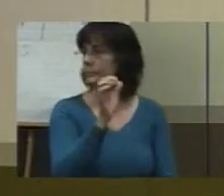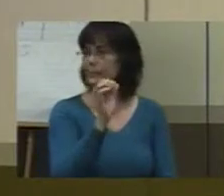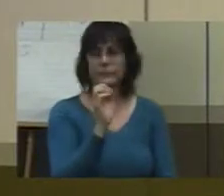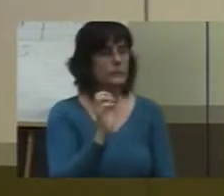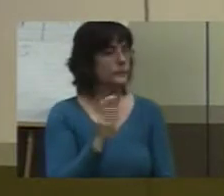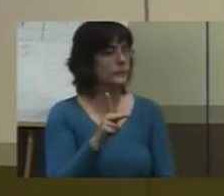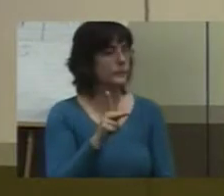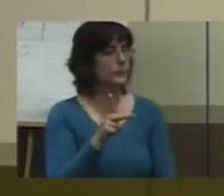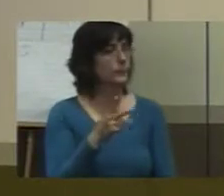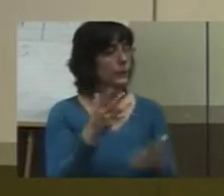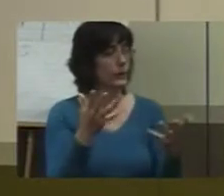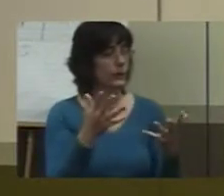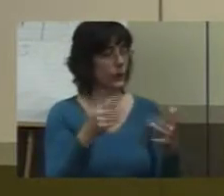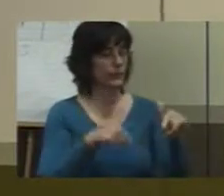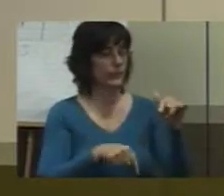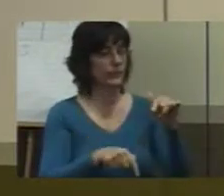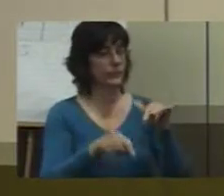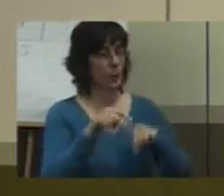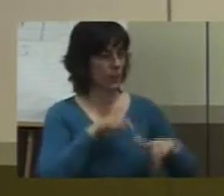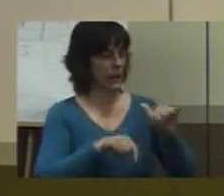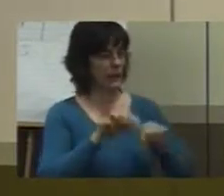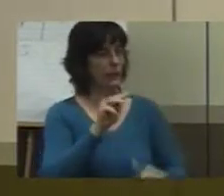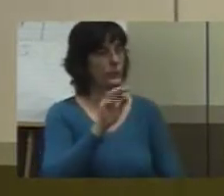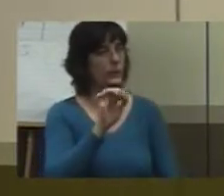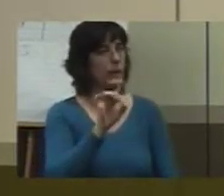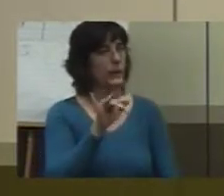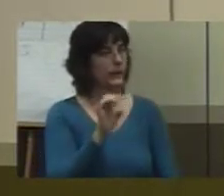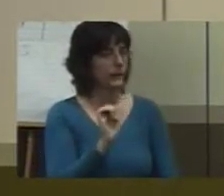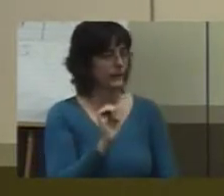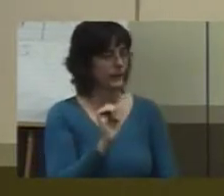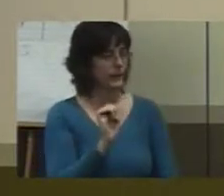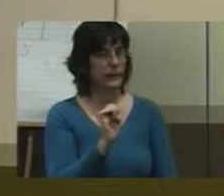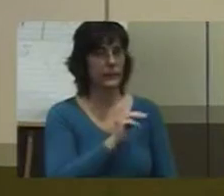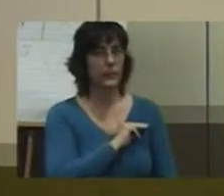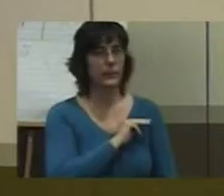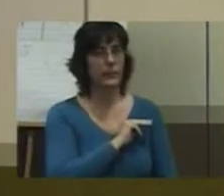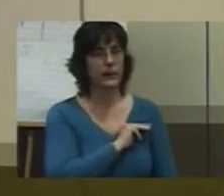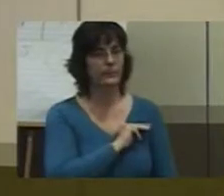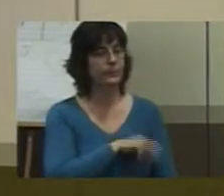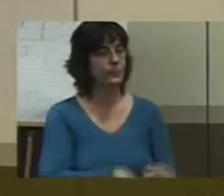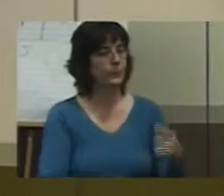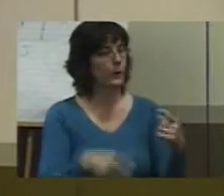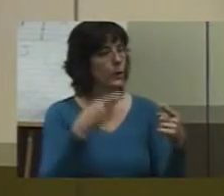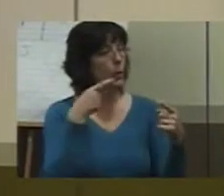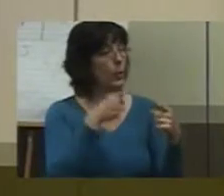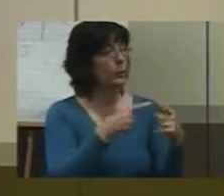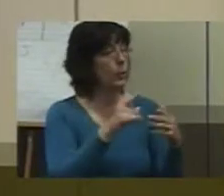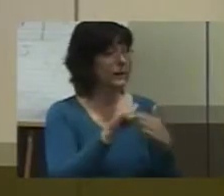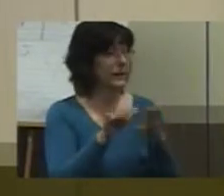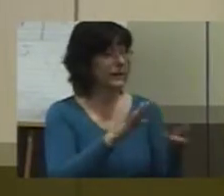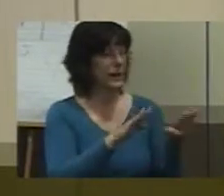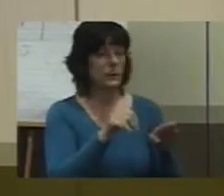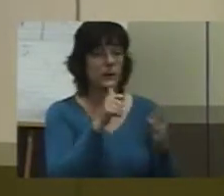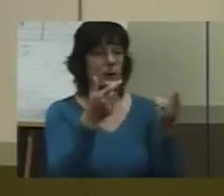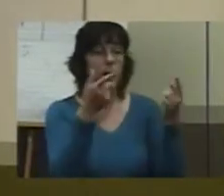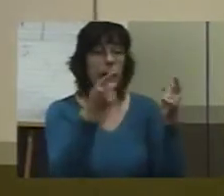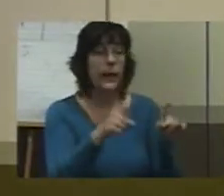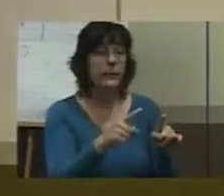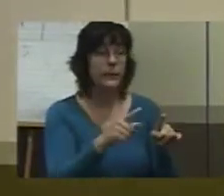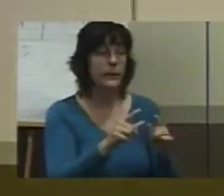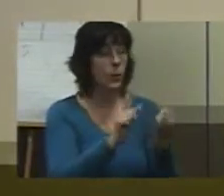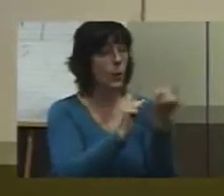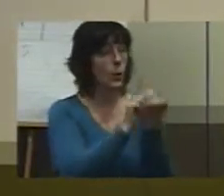Okay. So back to Maddie. One additional point, this behavior does not occur